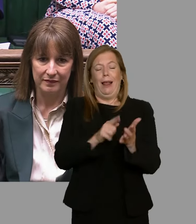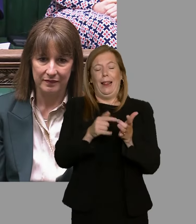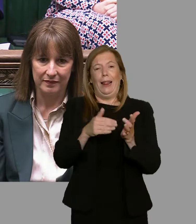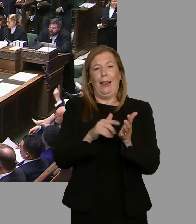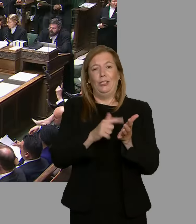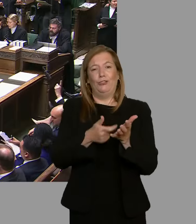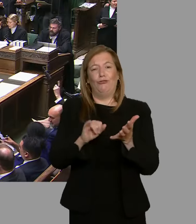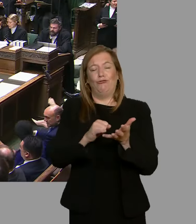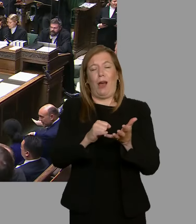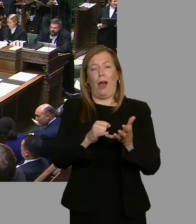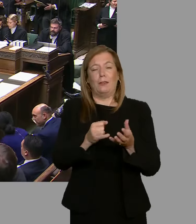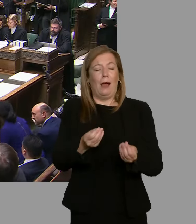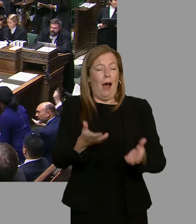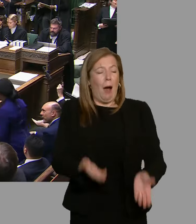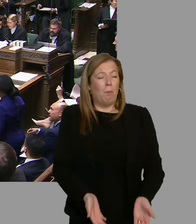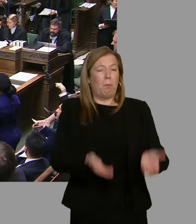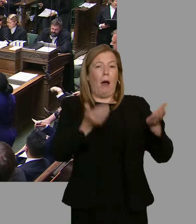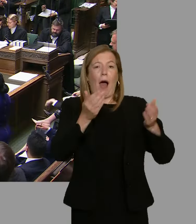hole.